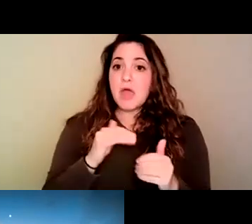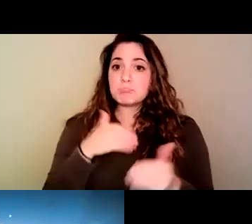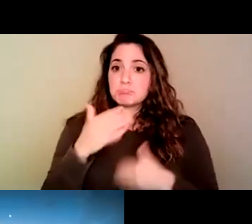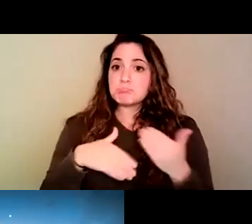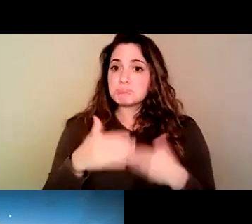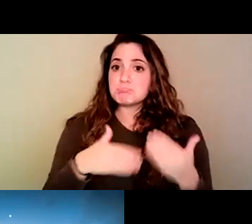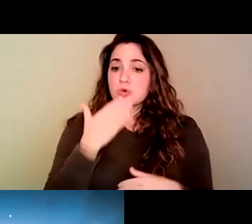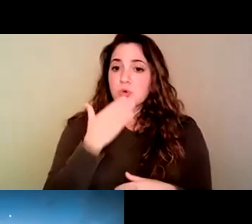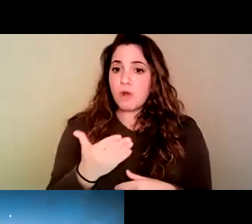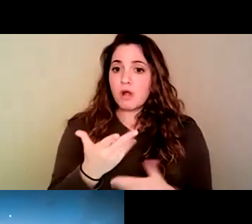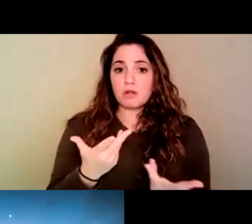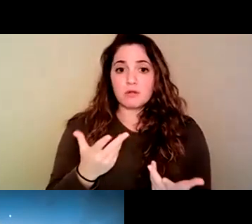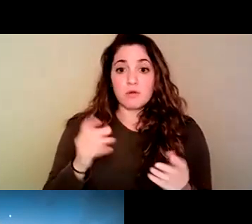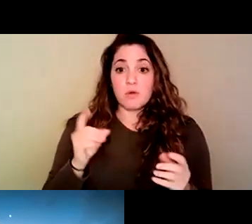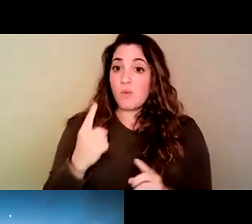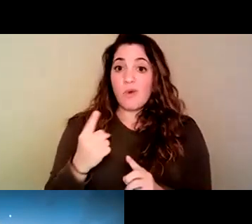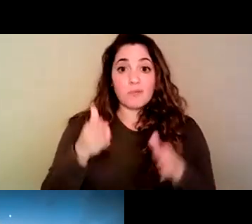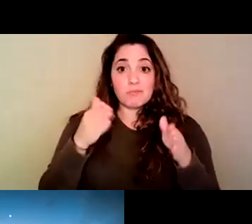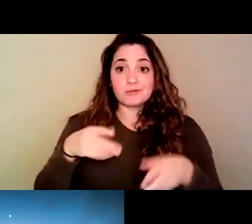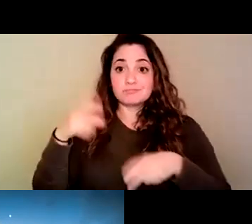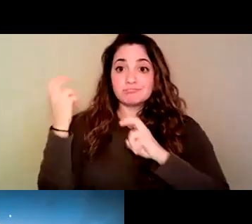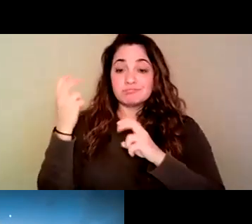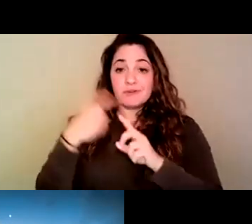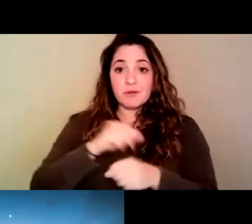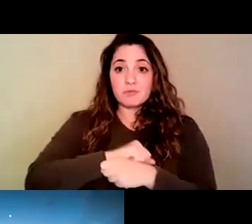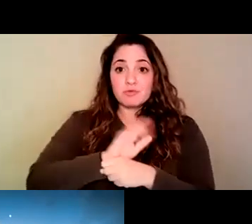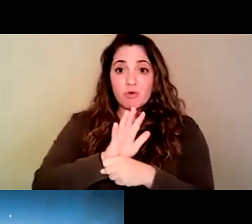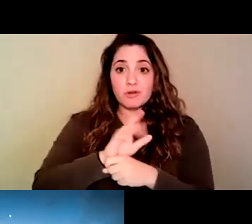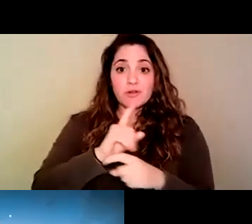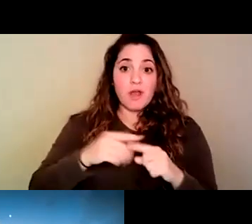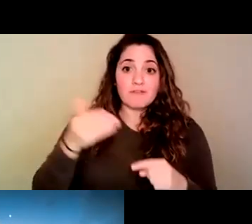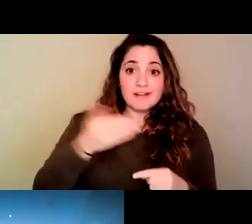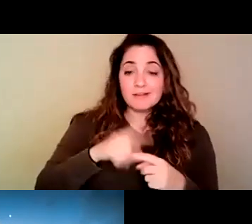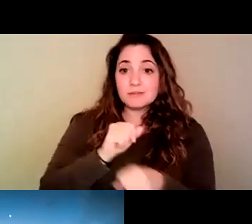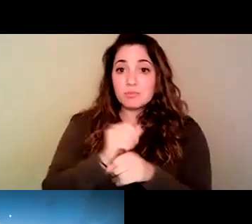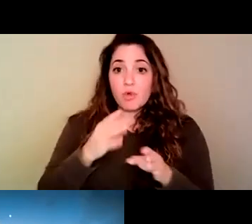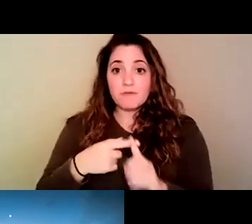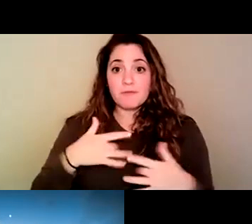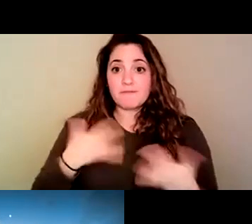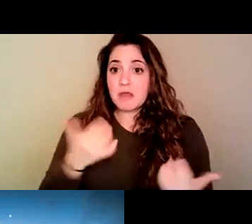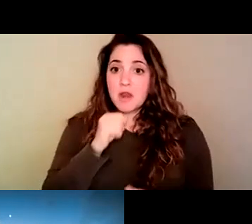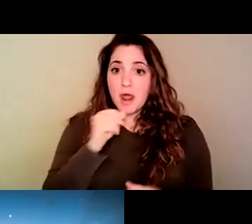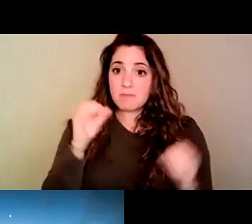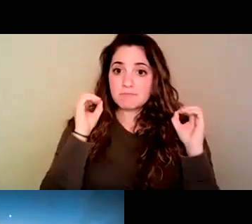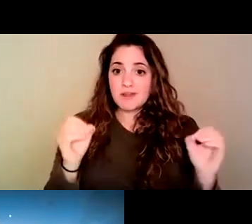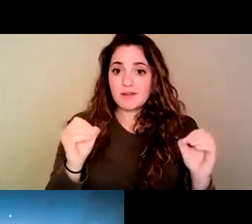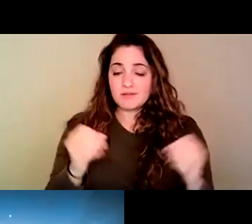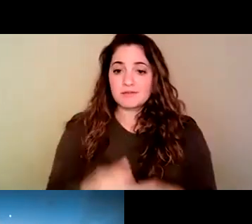report that there was not one illness from a guest or employee as a result of that event. And we continued to